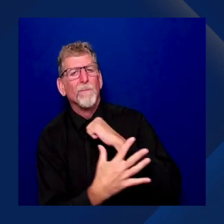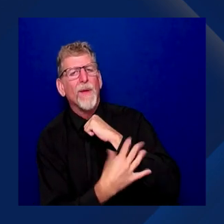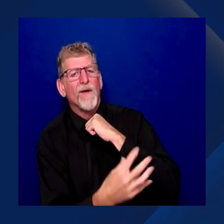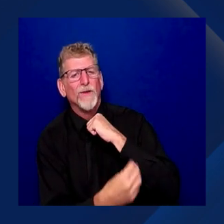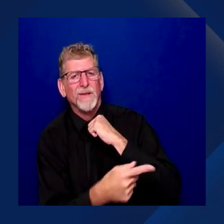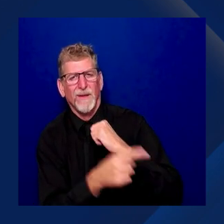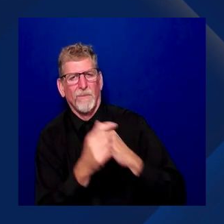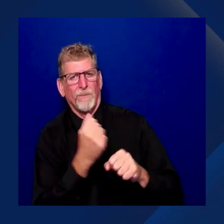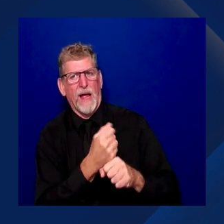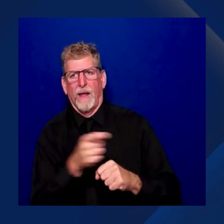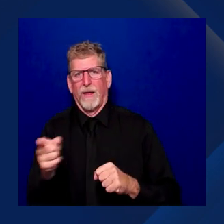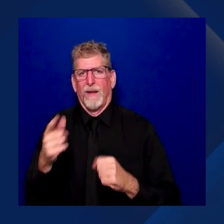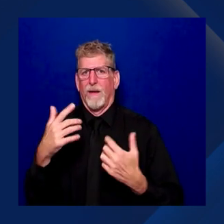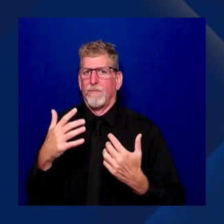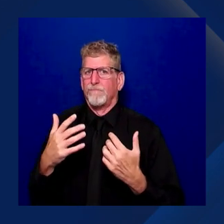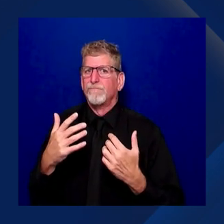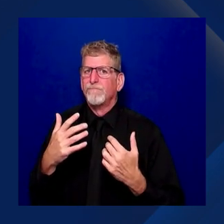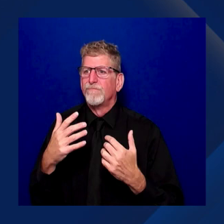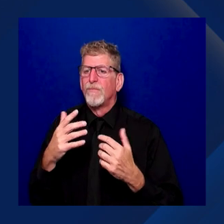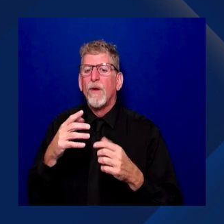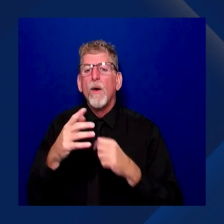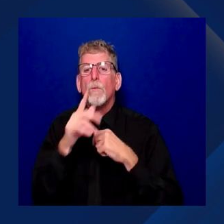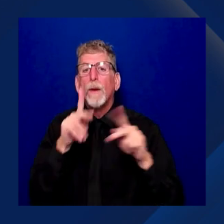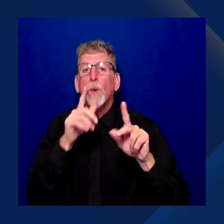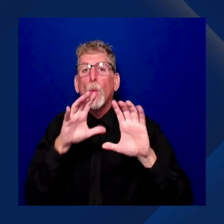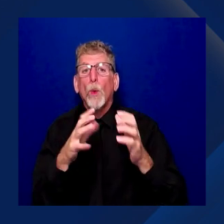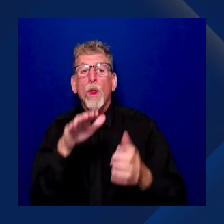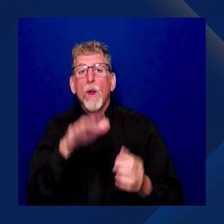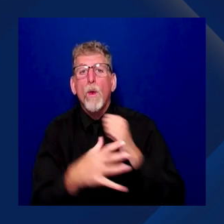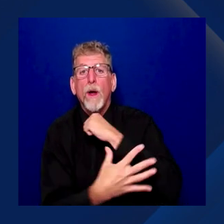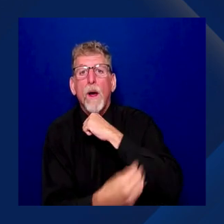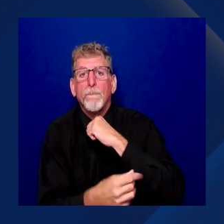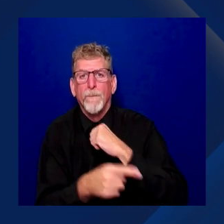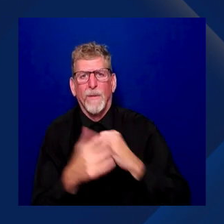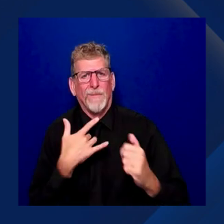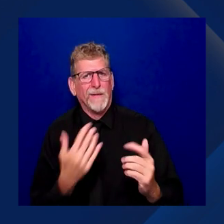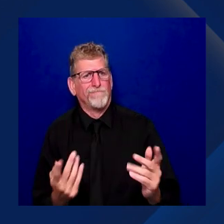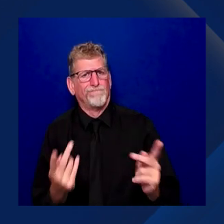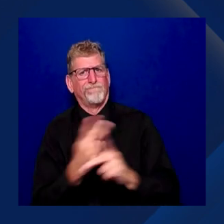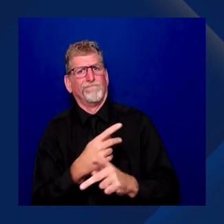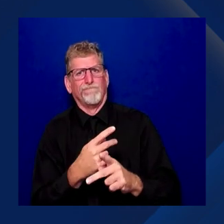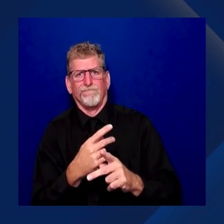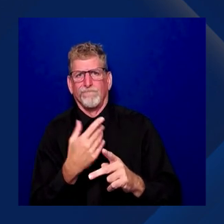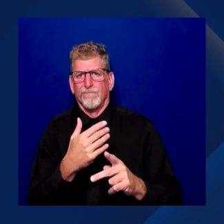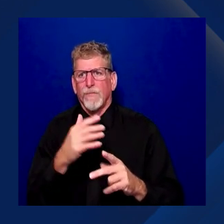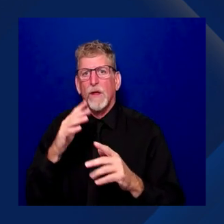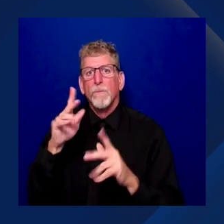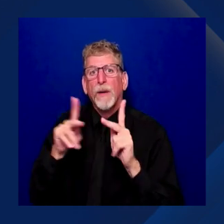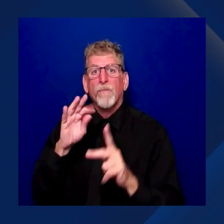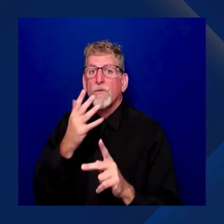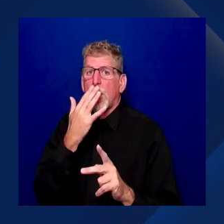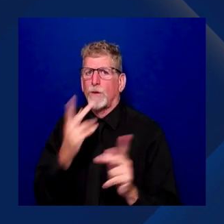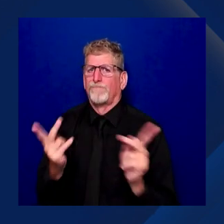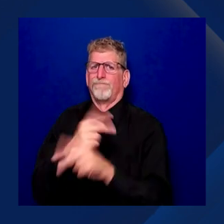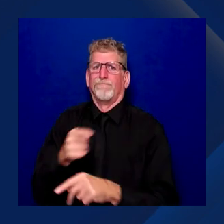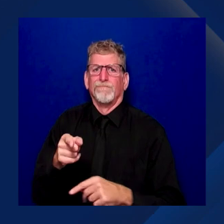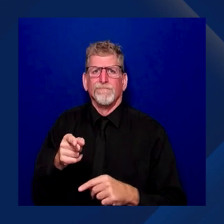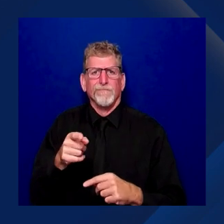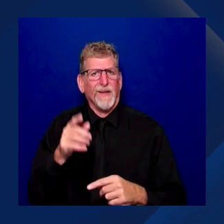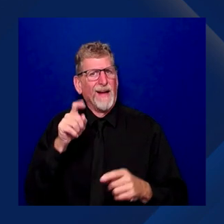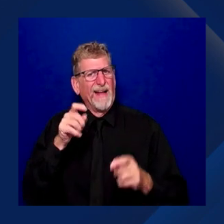and among families of color, a disparity that is addressed by the Biden Build Back Better Act. Build Back